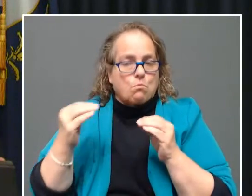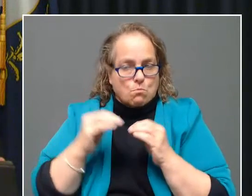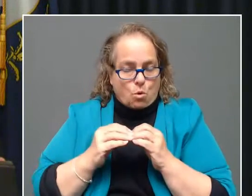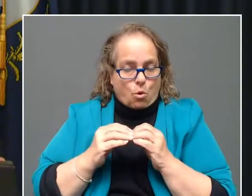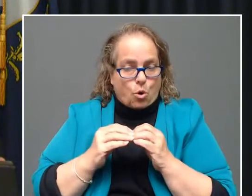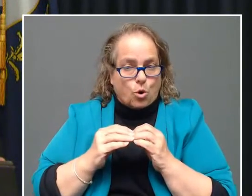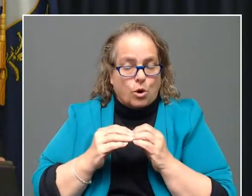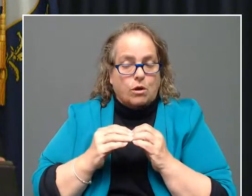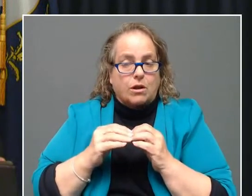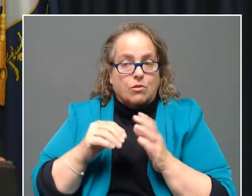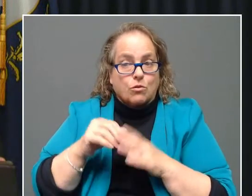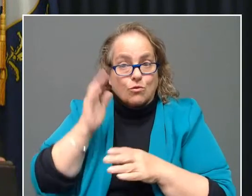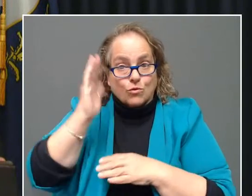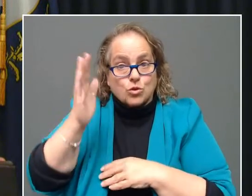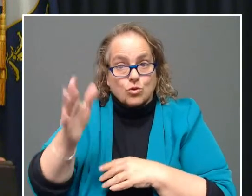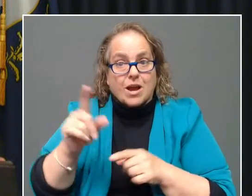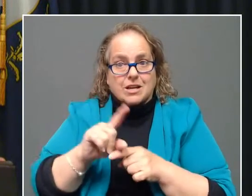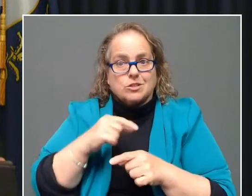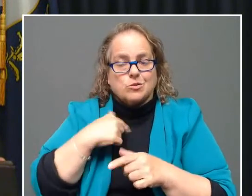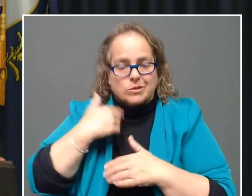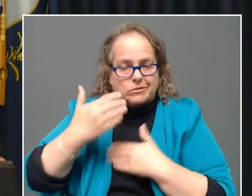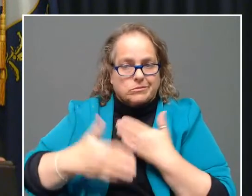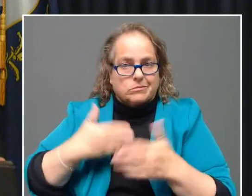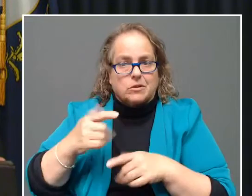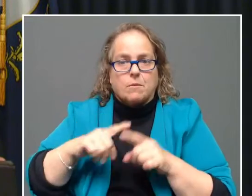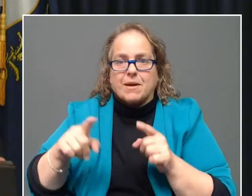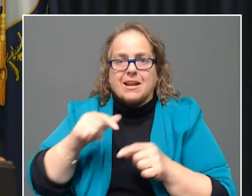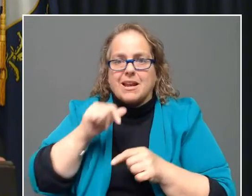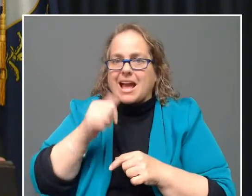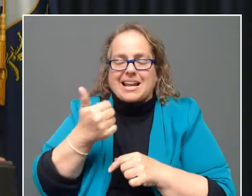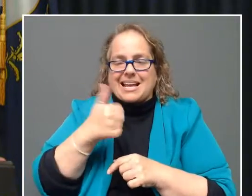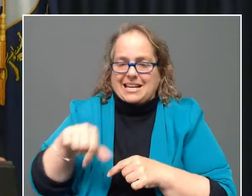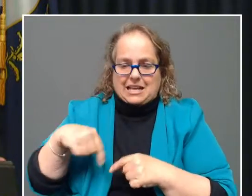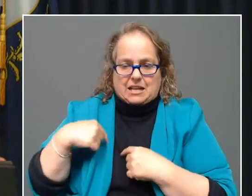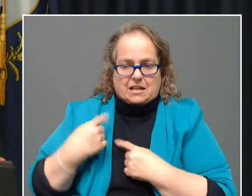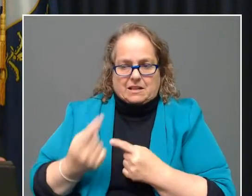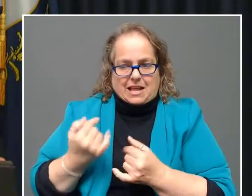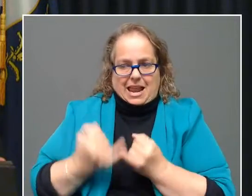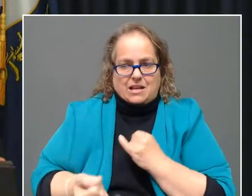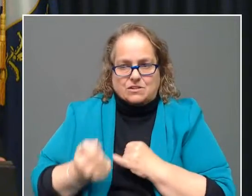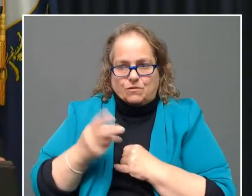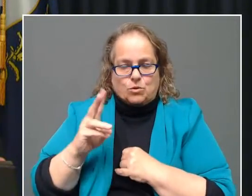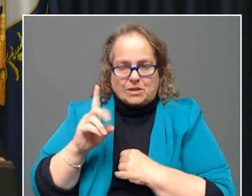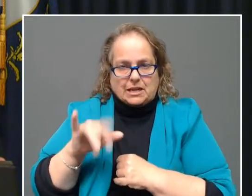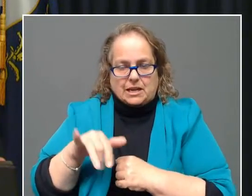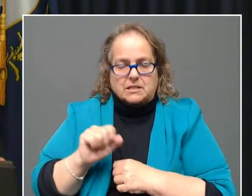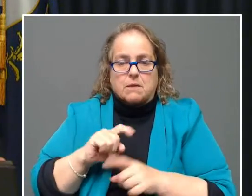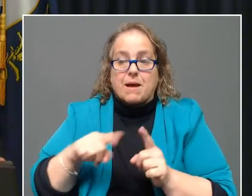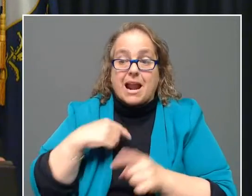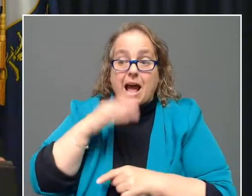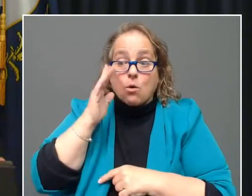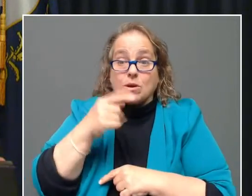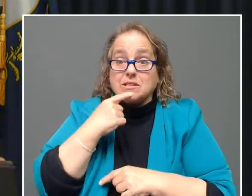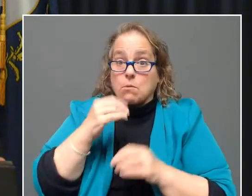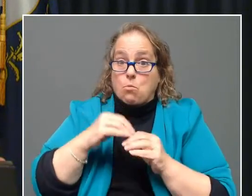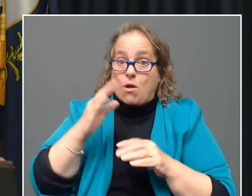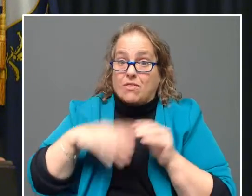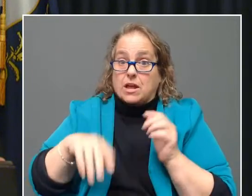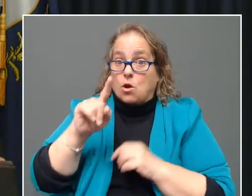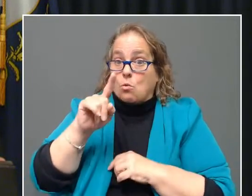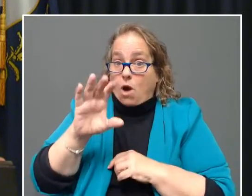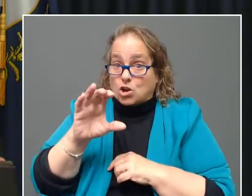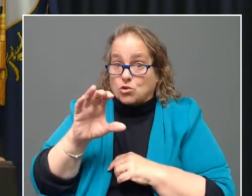in the future as we move forward, but there haven't been any these last days. Now I will say more than 100 have come up from the local